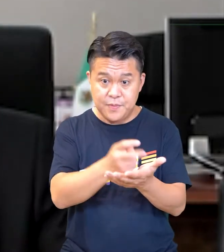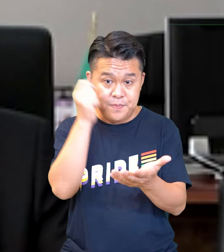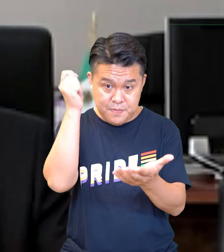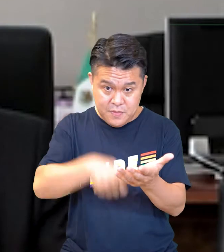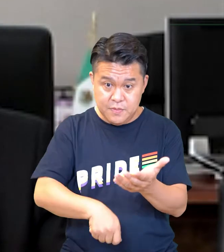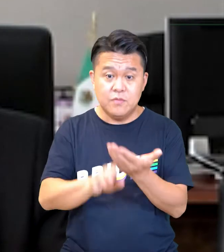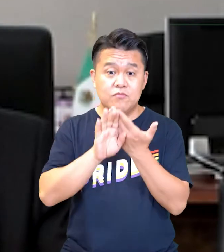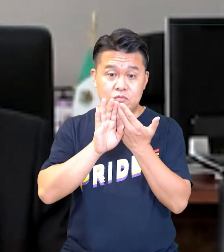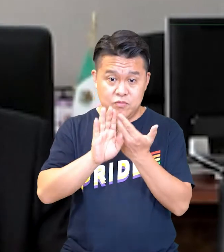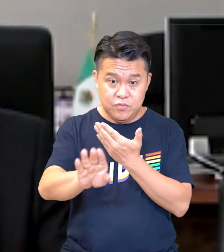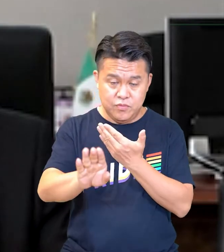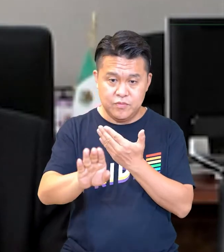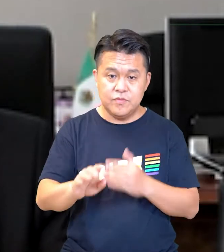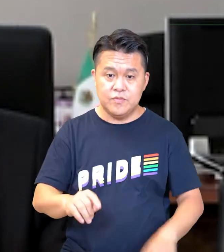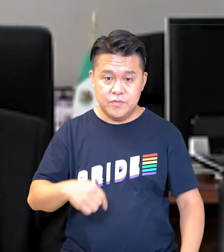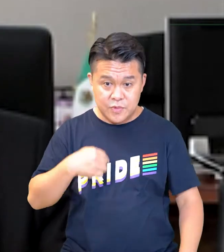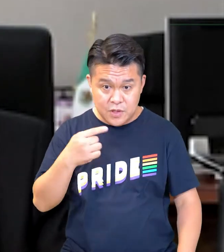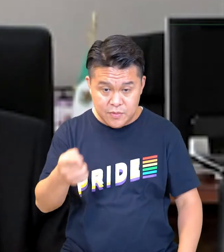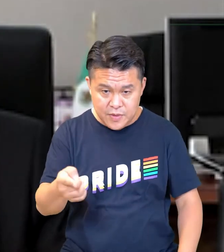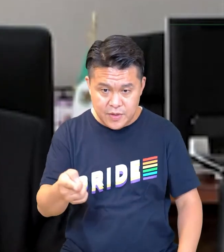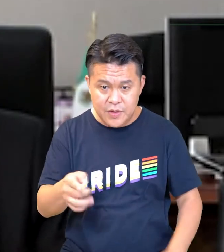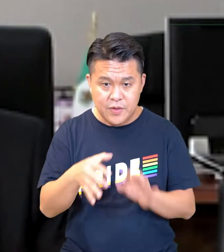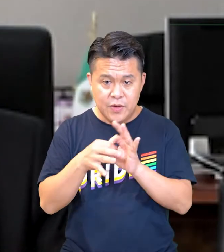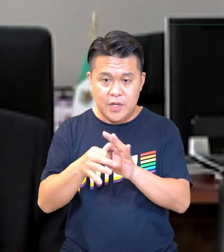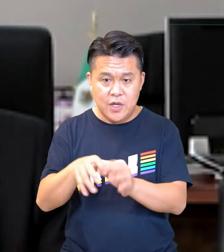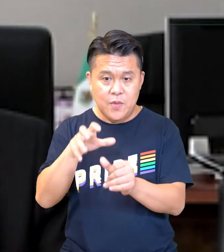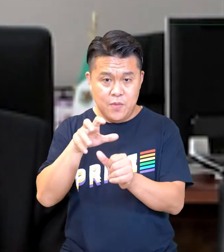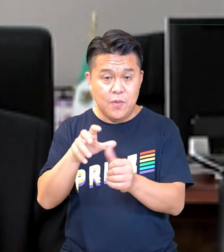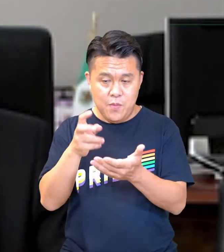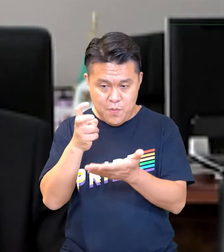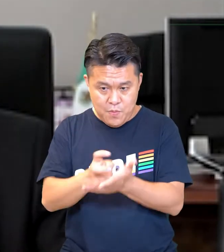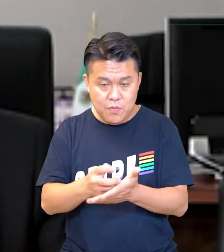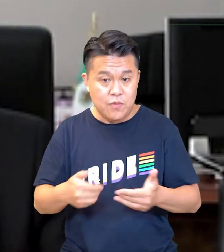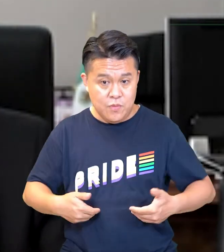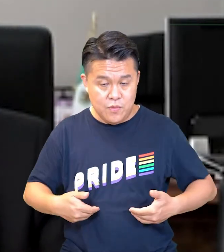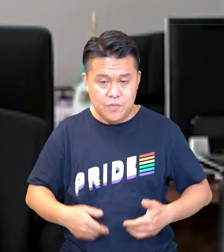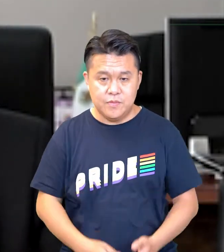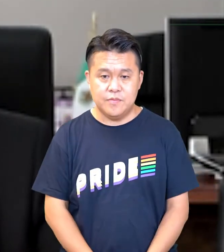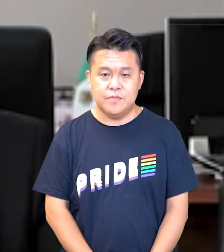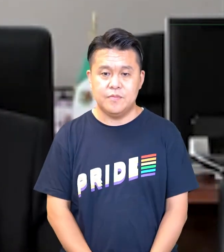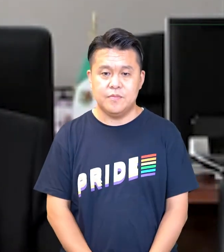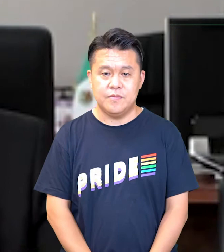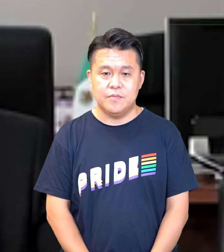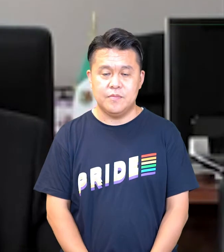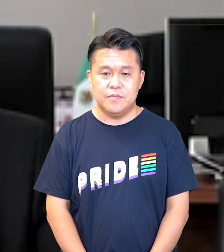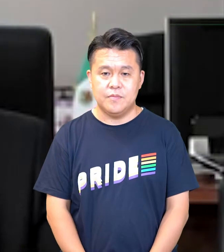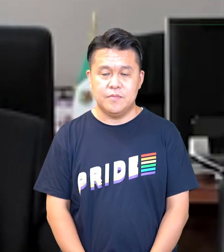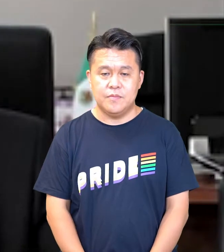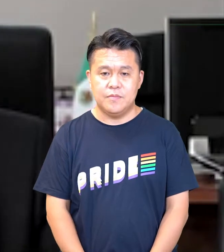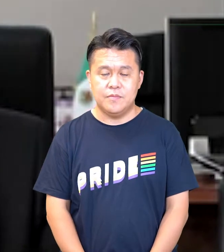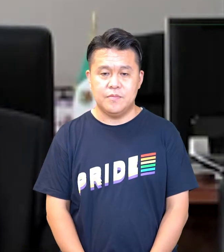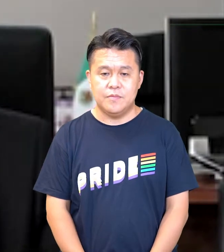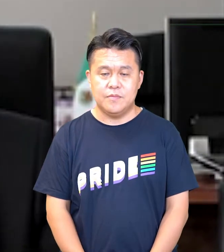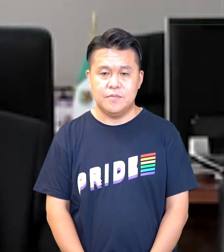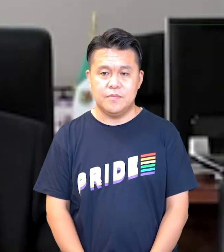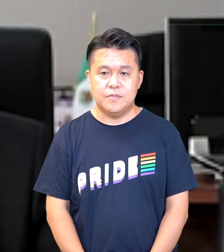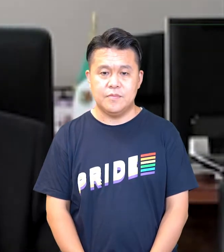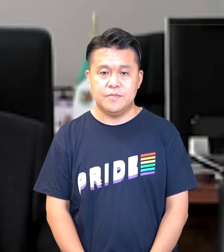constitutional provision was enacted, we needed a legislation to regulate such